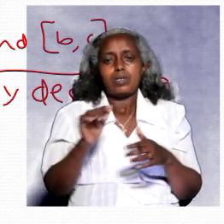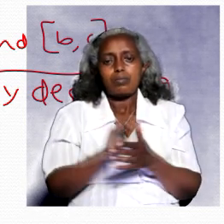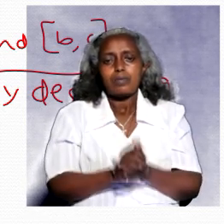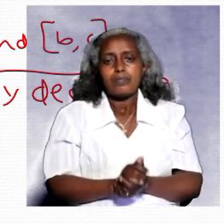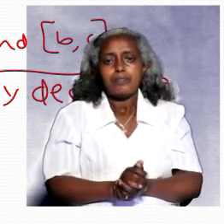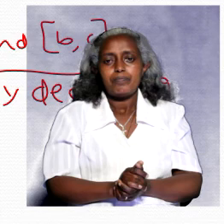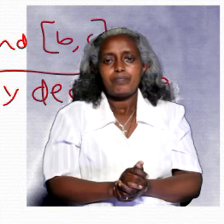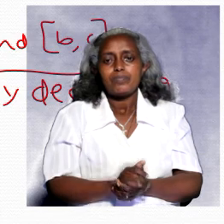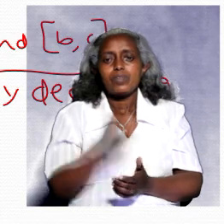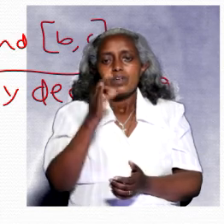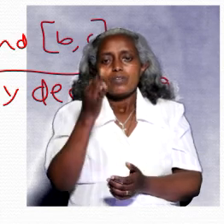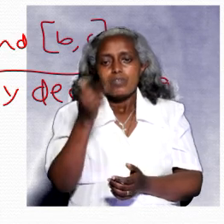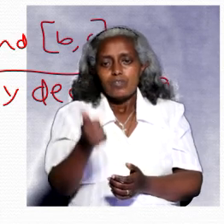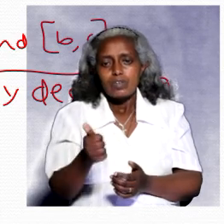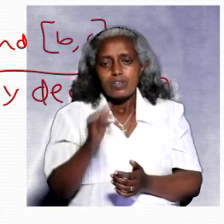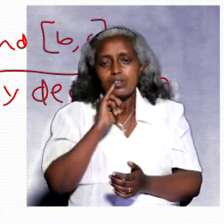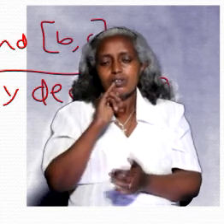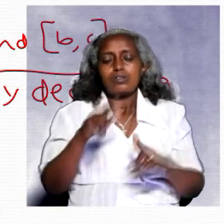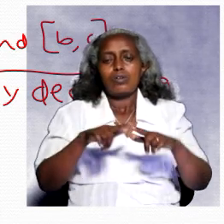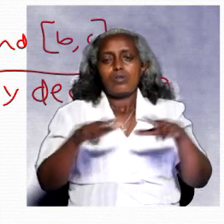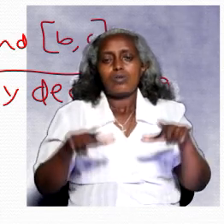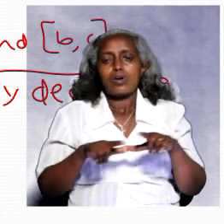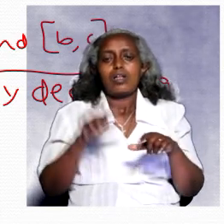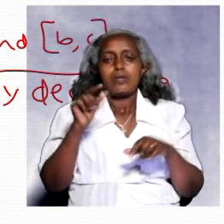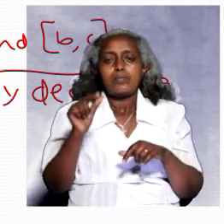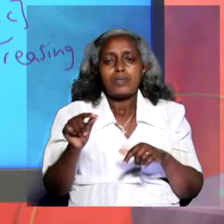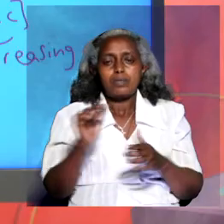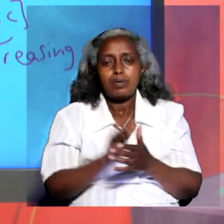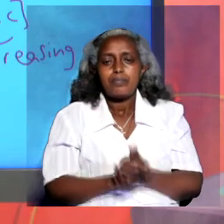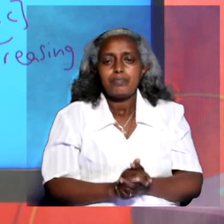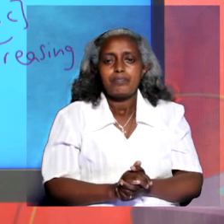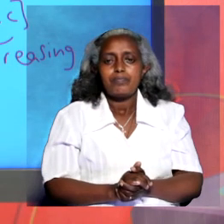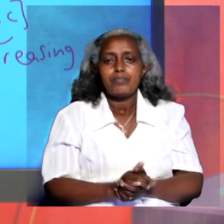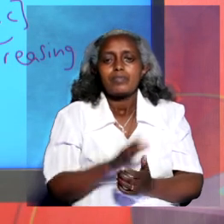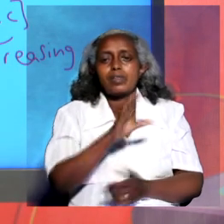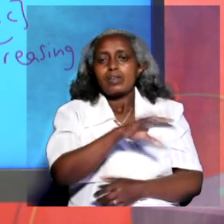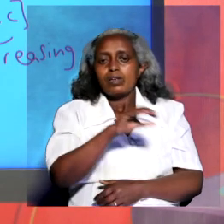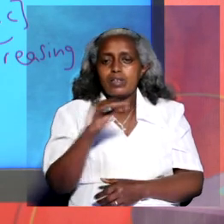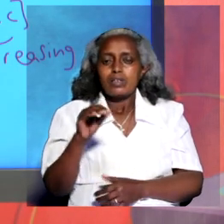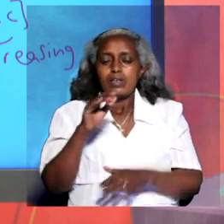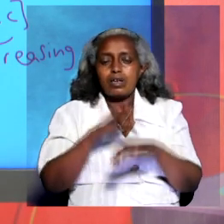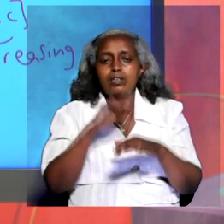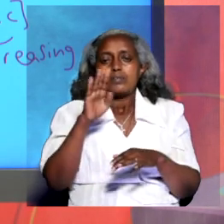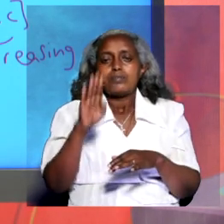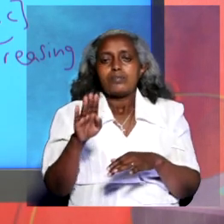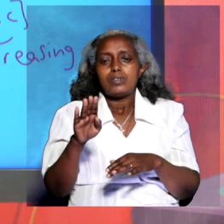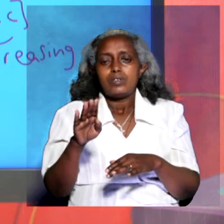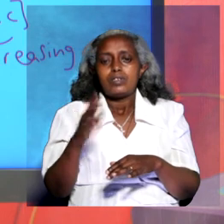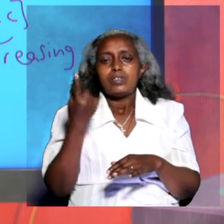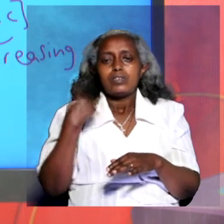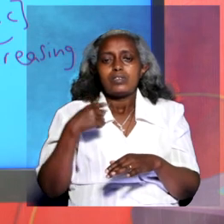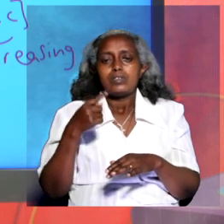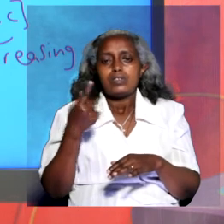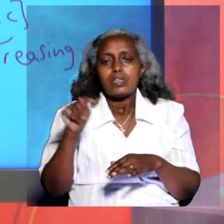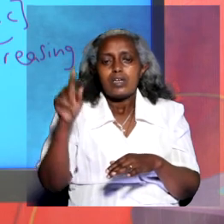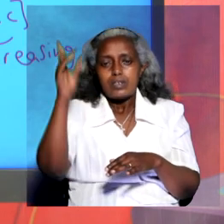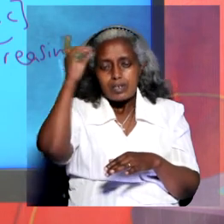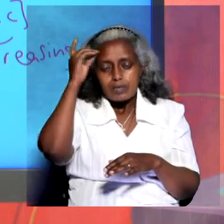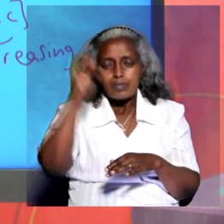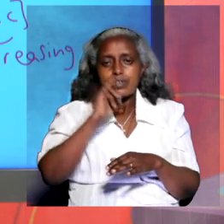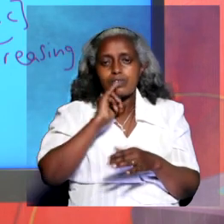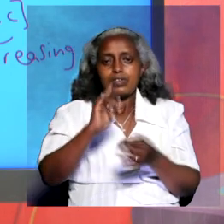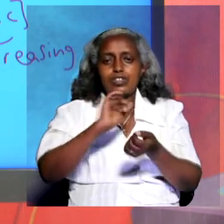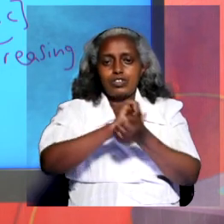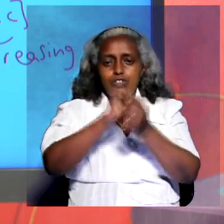minimum. F of s is local minimum. And at b, you can see the derivative